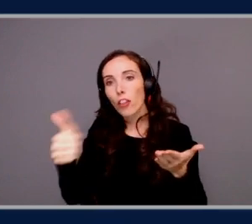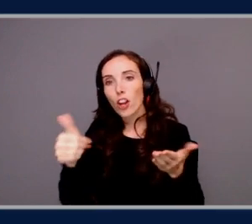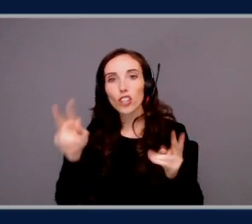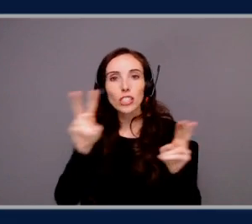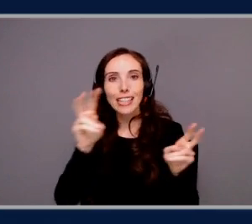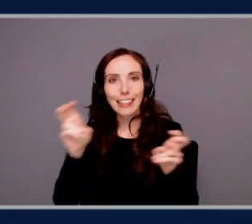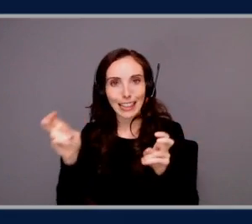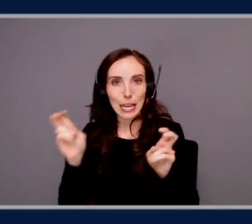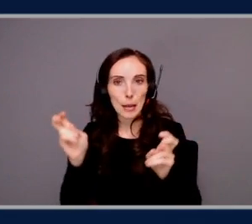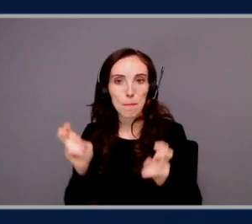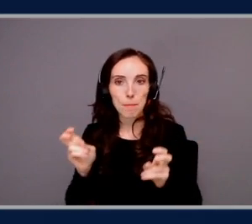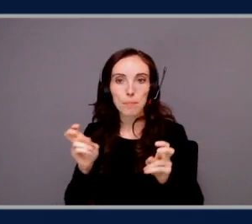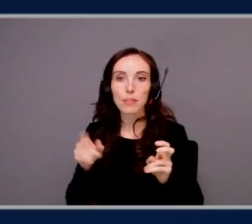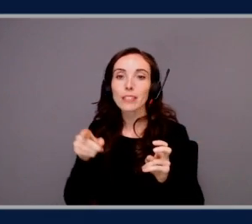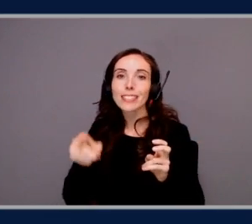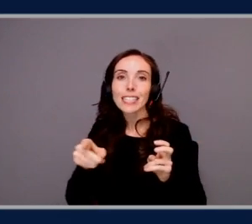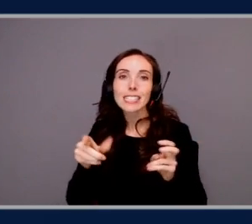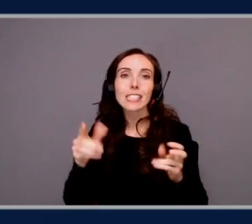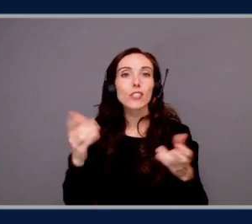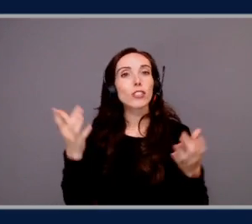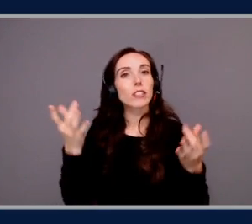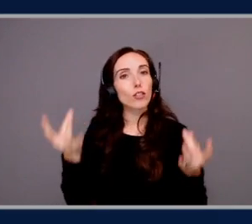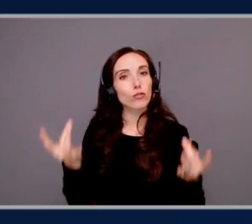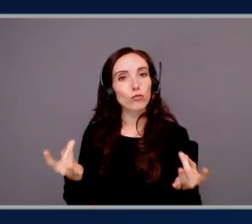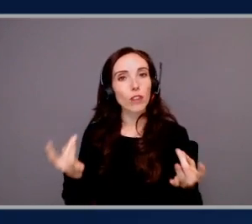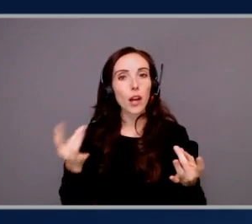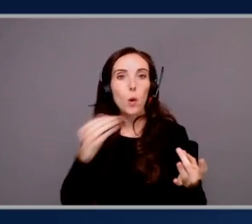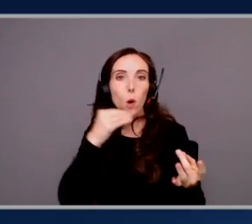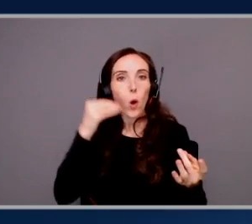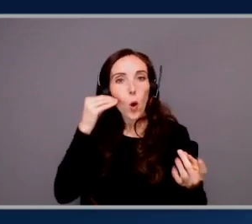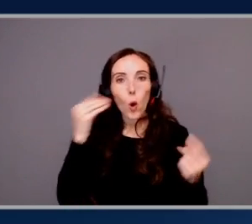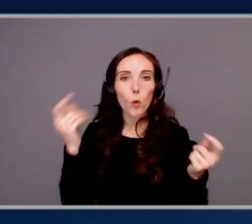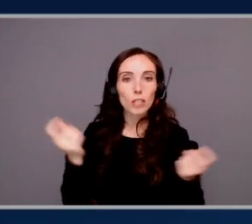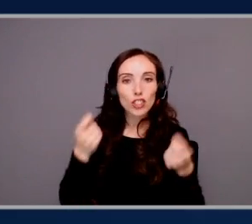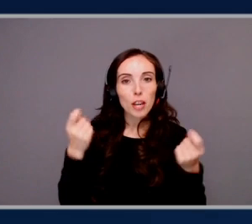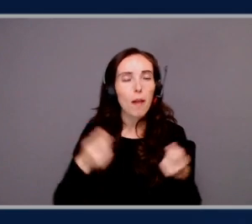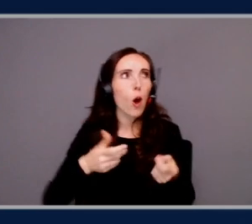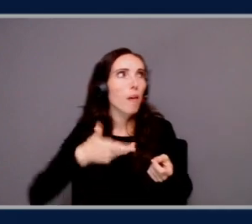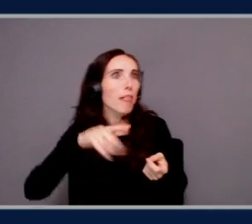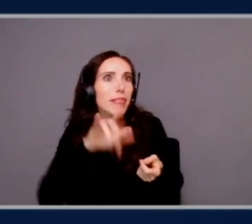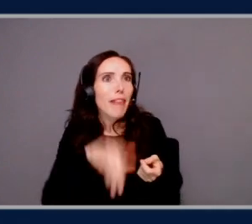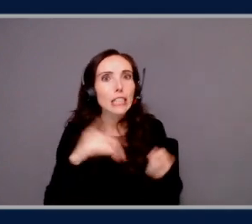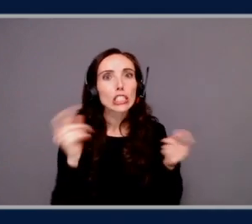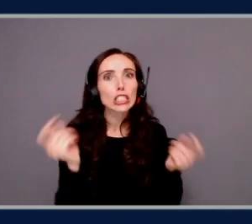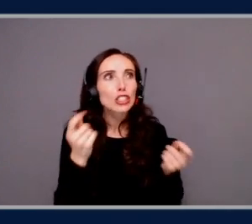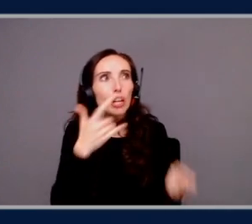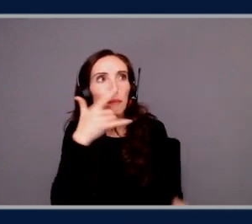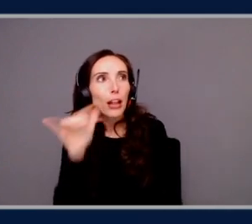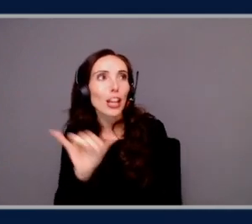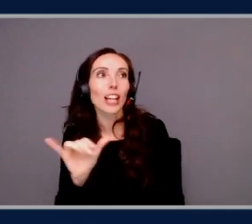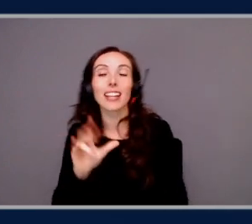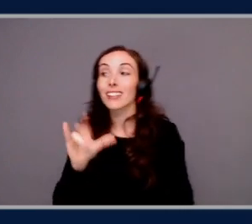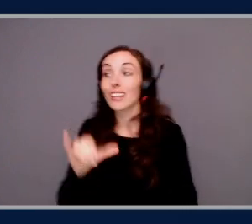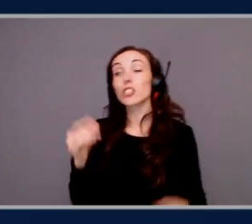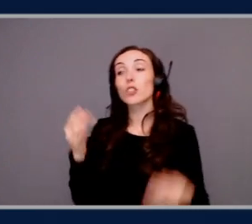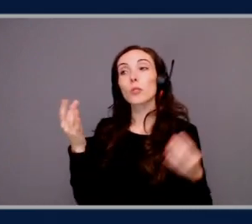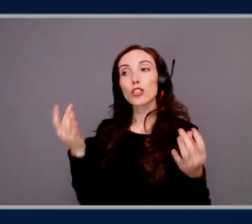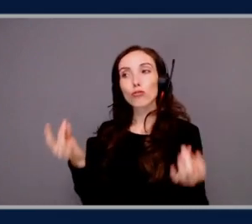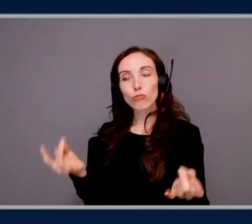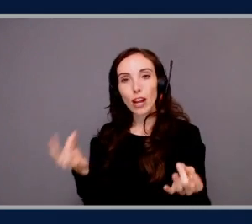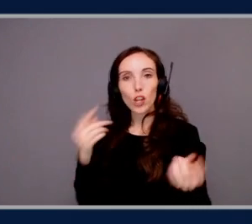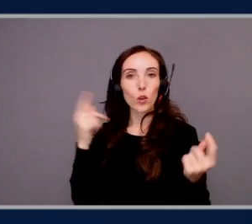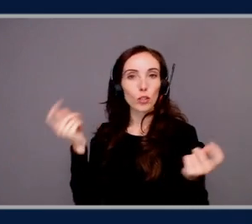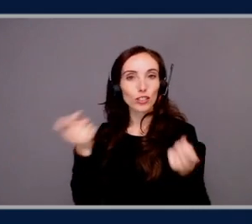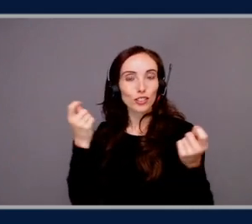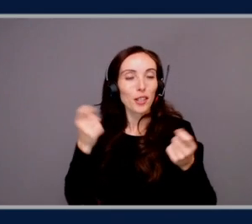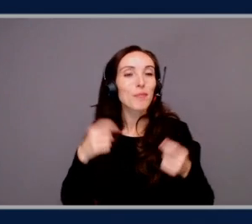image for a tranquil home gym, right? So they don't have that's what a gym is. That's what a tranquil home gym looks like. Yeah. No I've dumbbells. hered